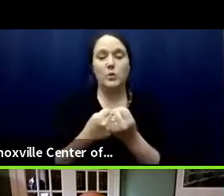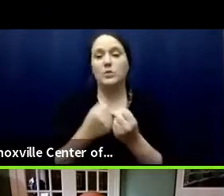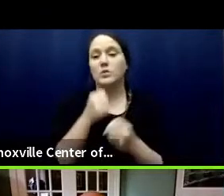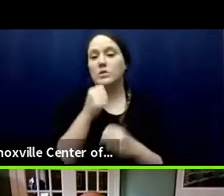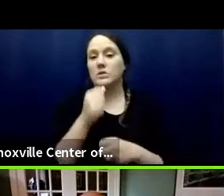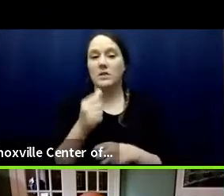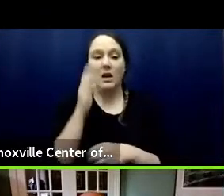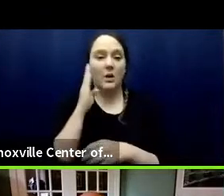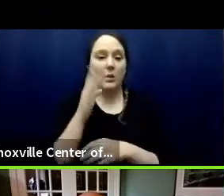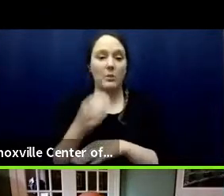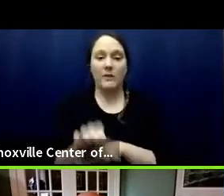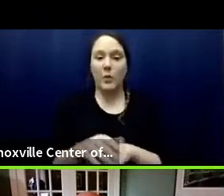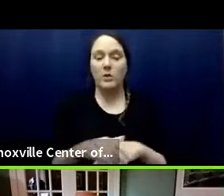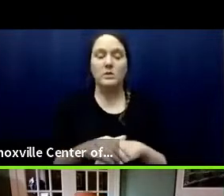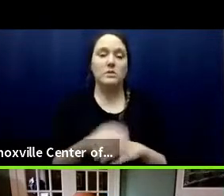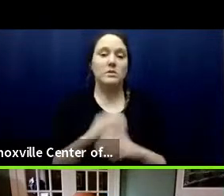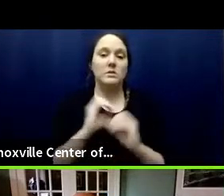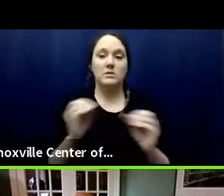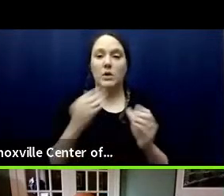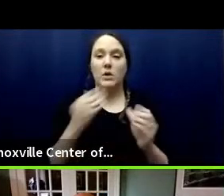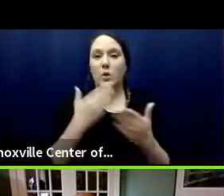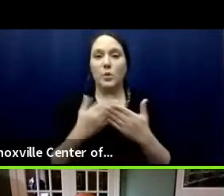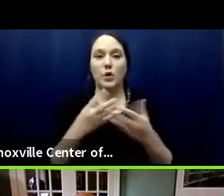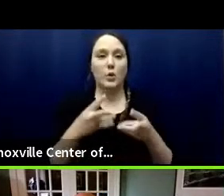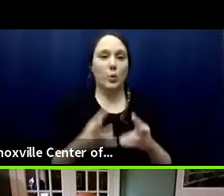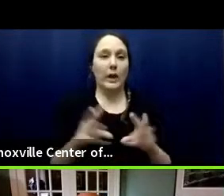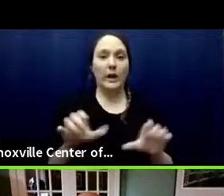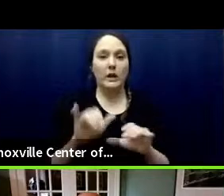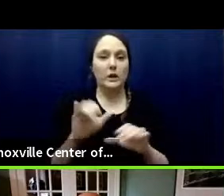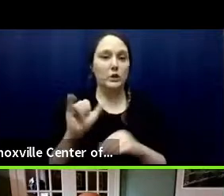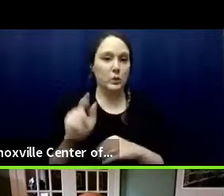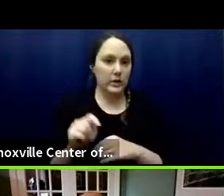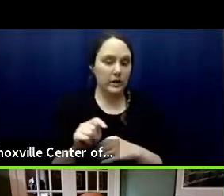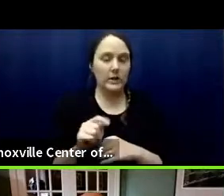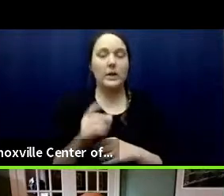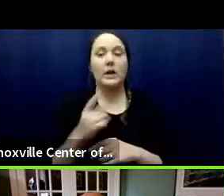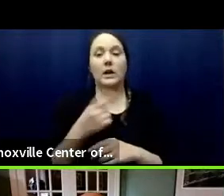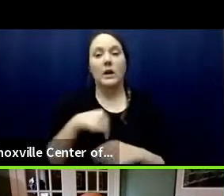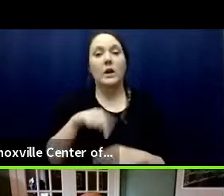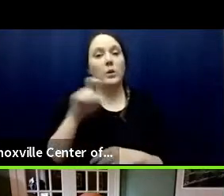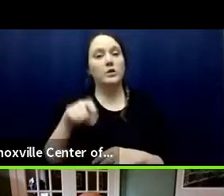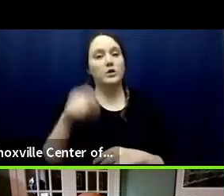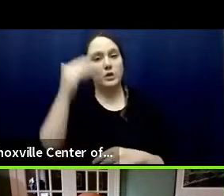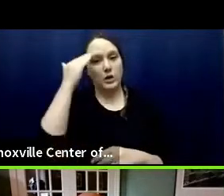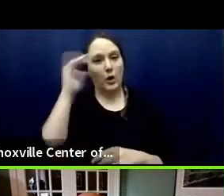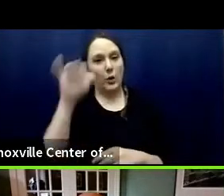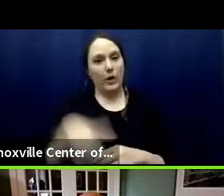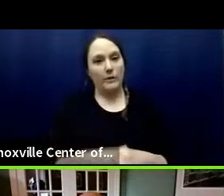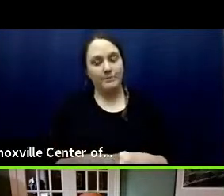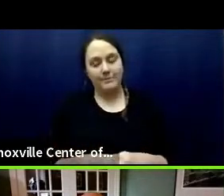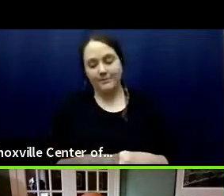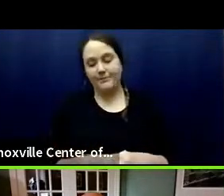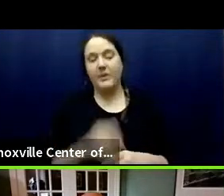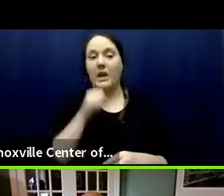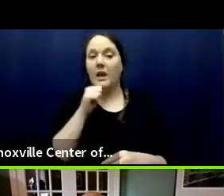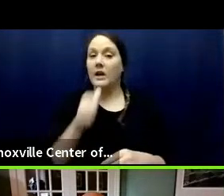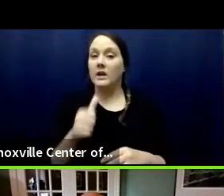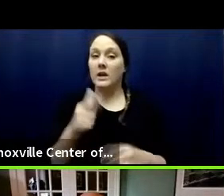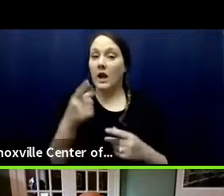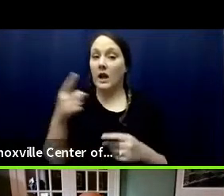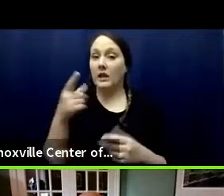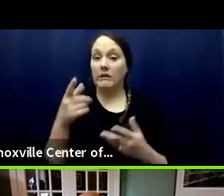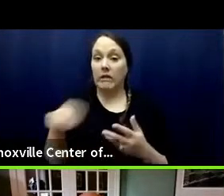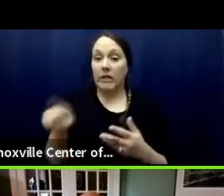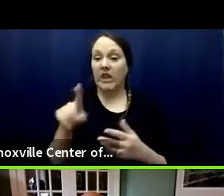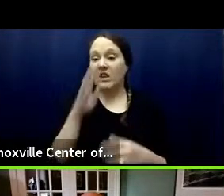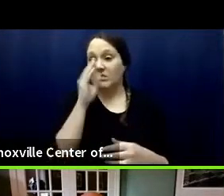to be enforced. There's no good way to do it, and that we should know that. And it's not that they're not trying or